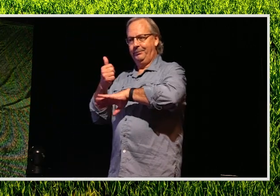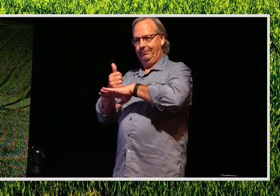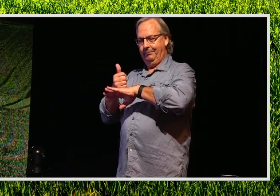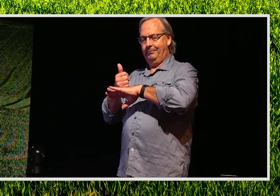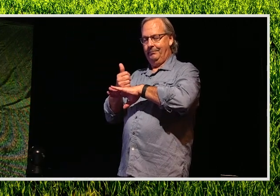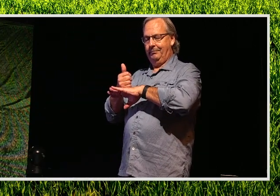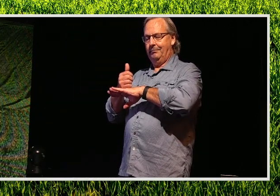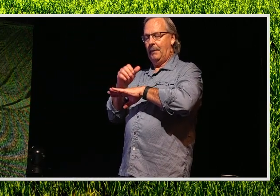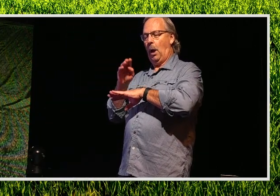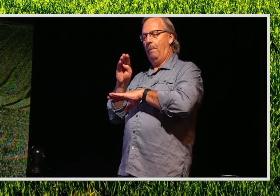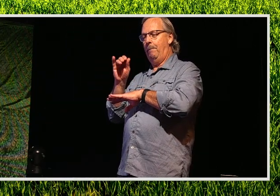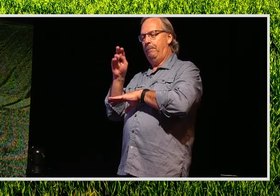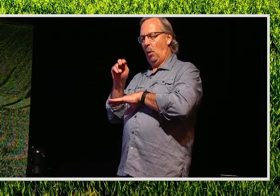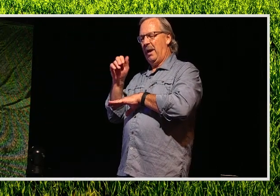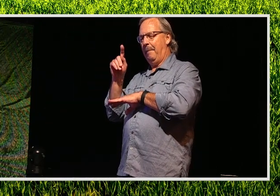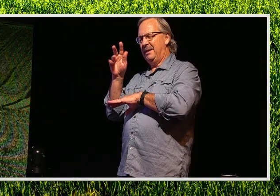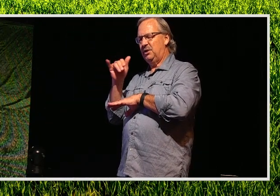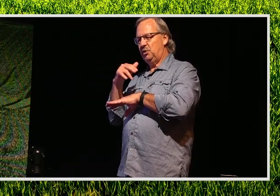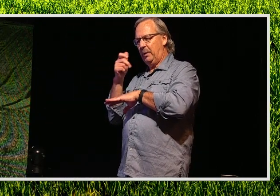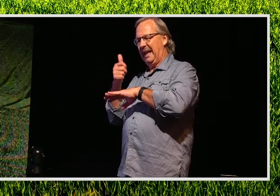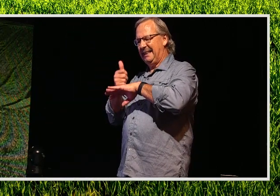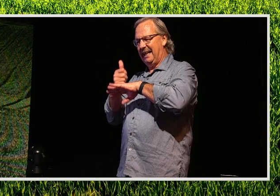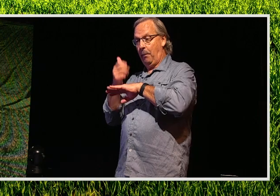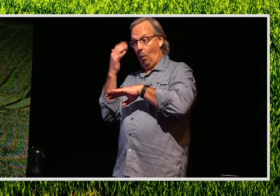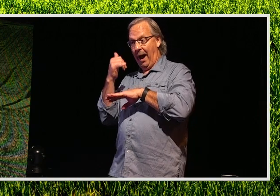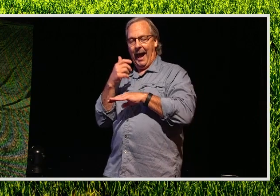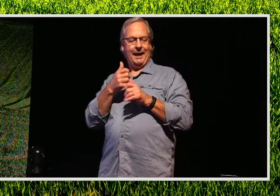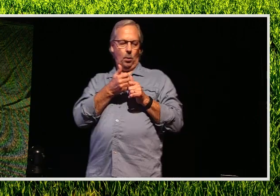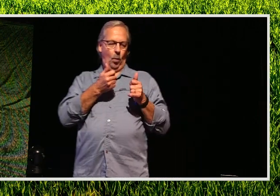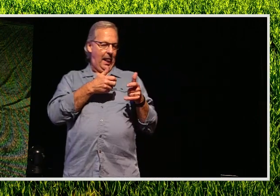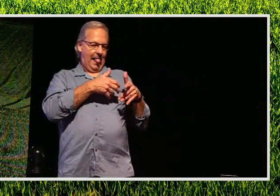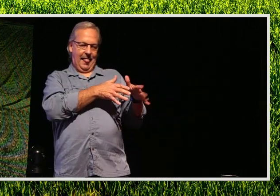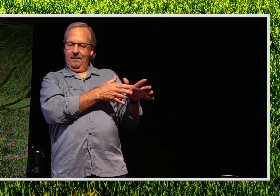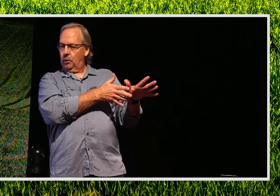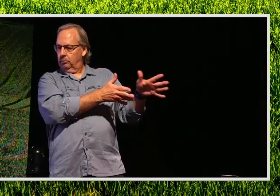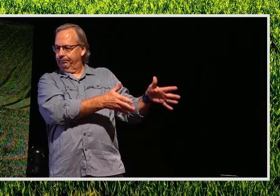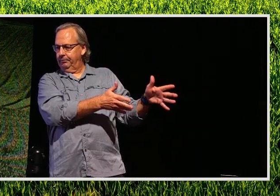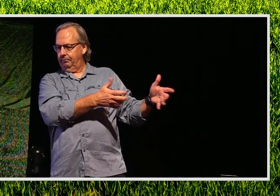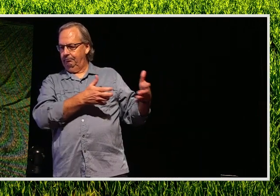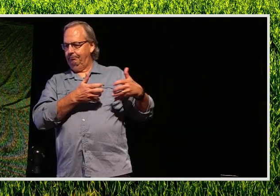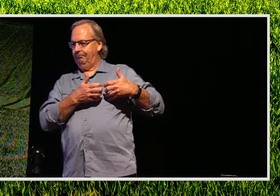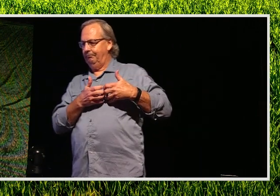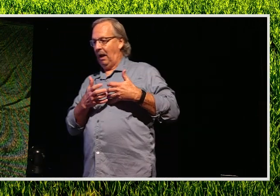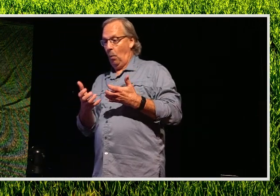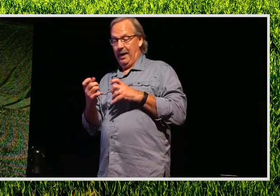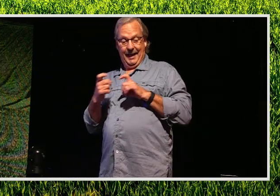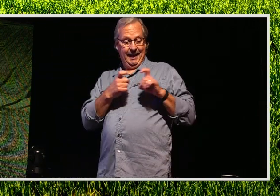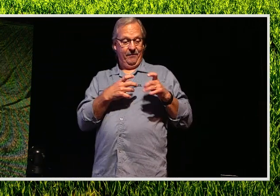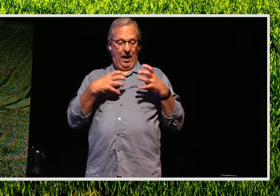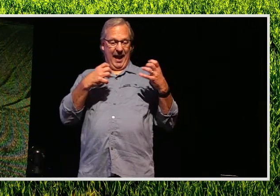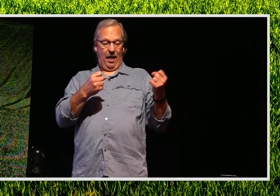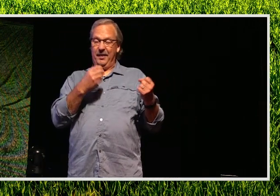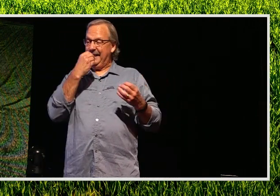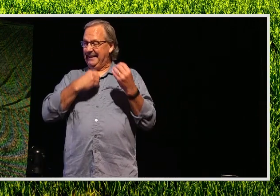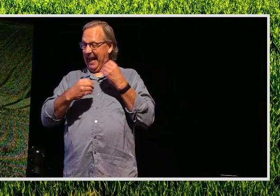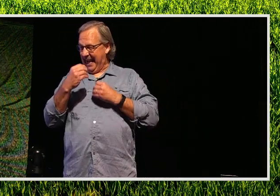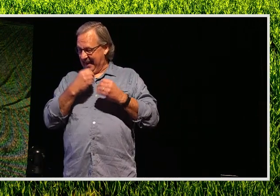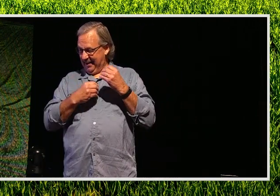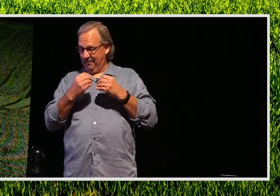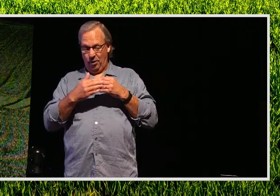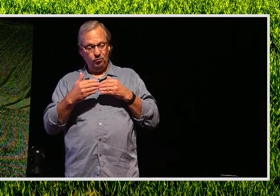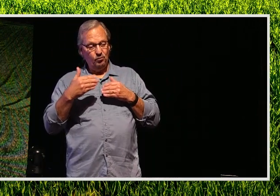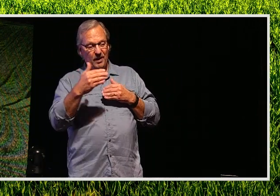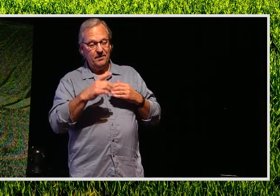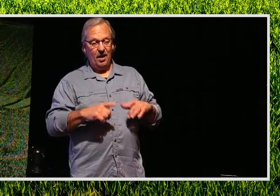that I wouldn't. Before I deployed, I understood the importance of giving your child a healthy diet because it's the diet that they've had for the rest of their